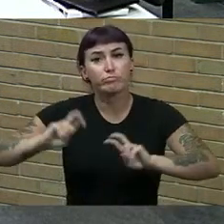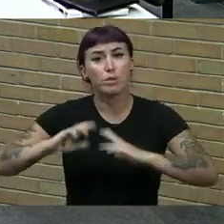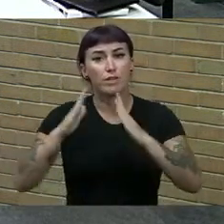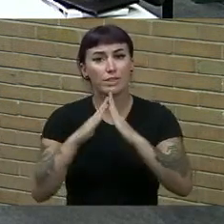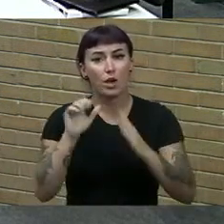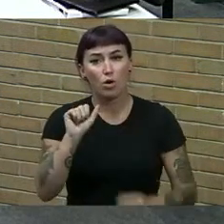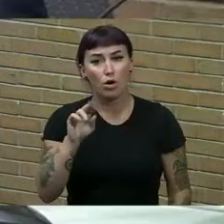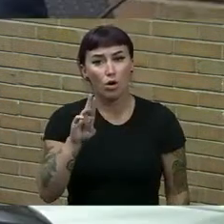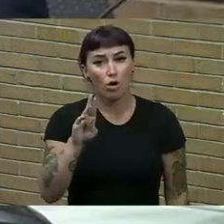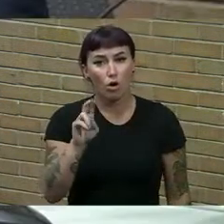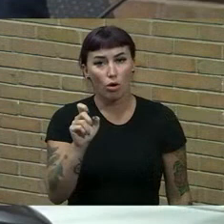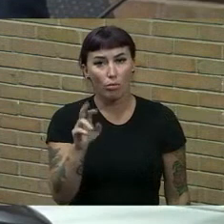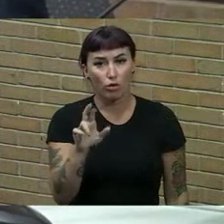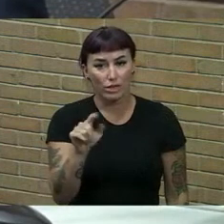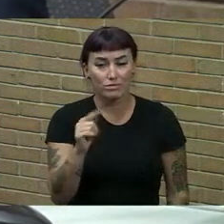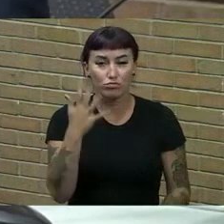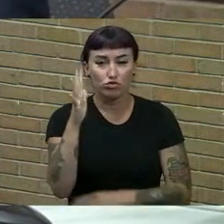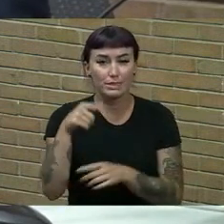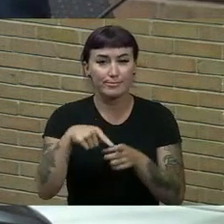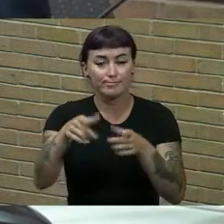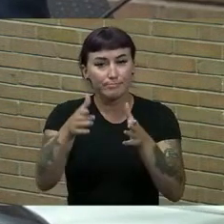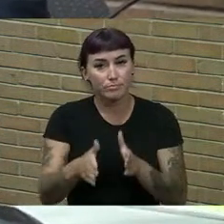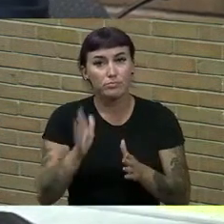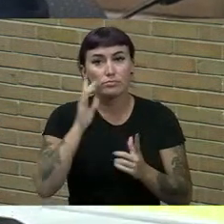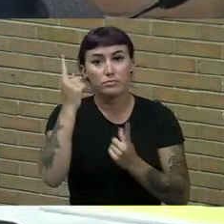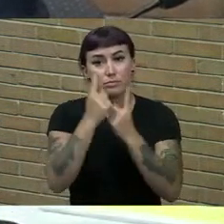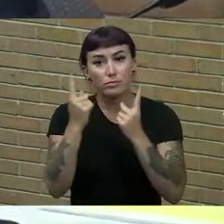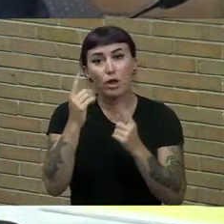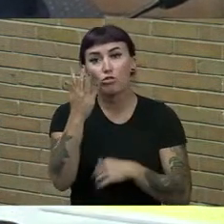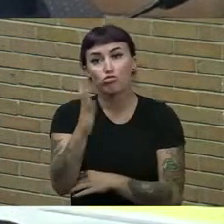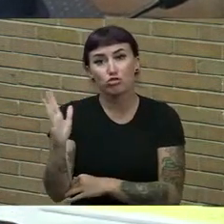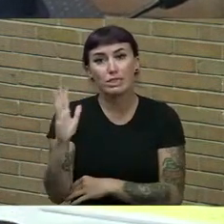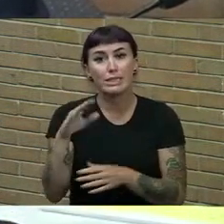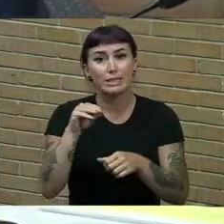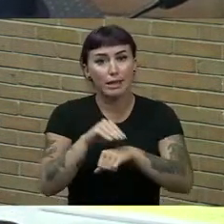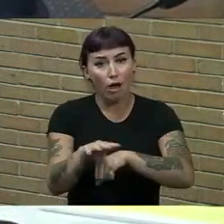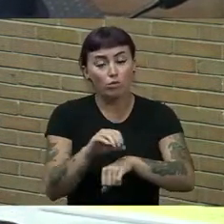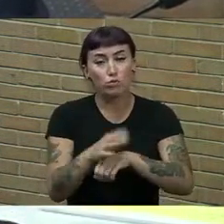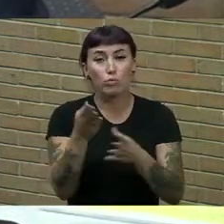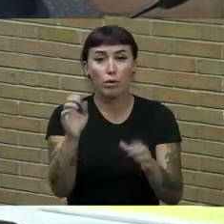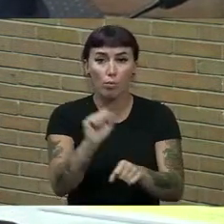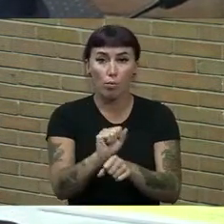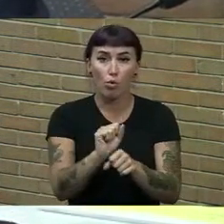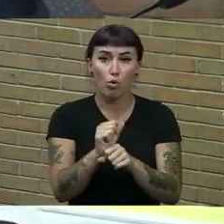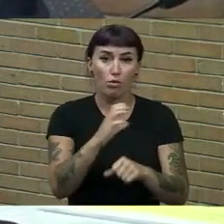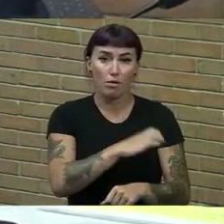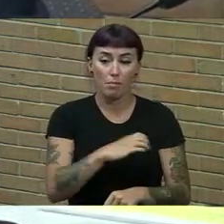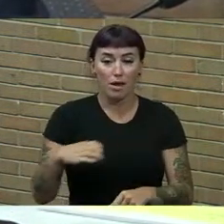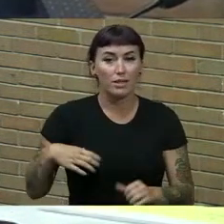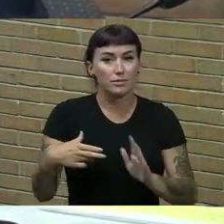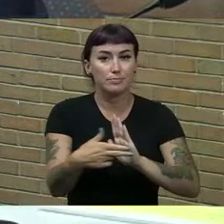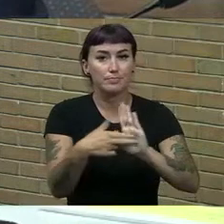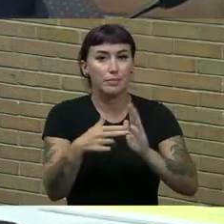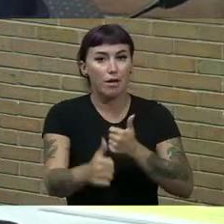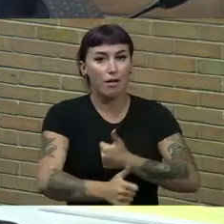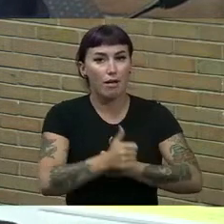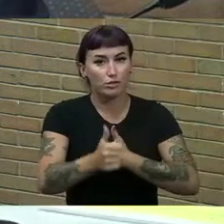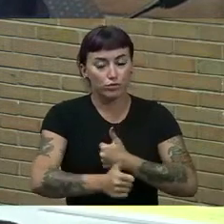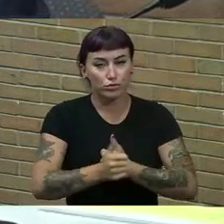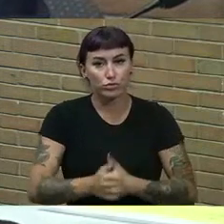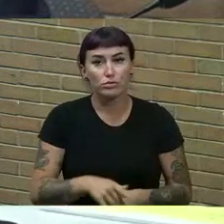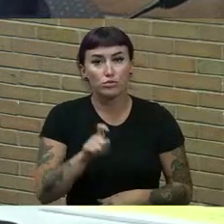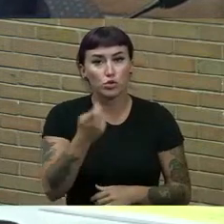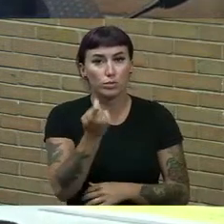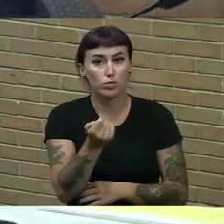arborist, further considered by the Tree Council and the Public Works Committee, and have been deemed hazardous and deemed that they should